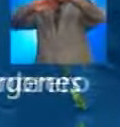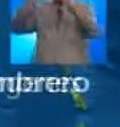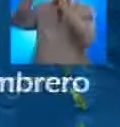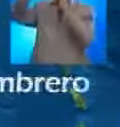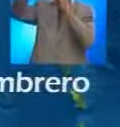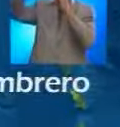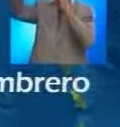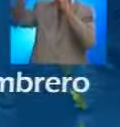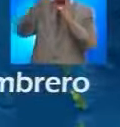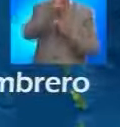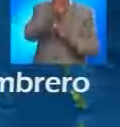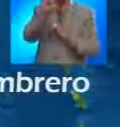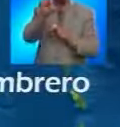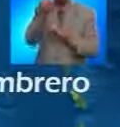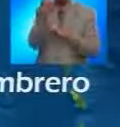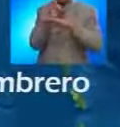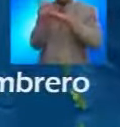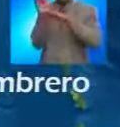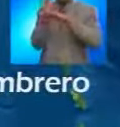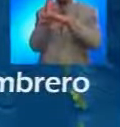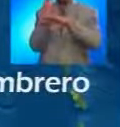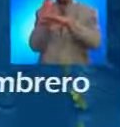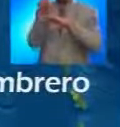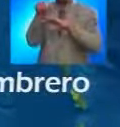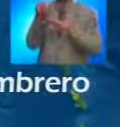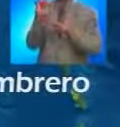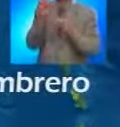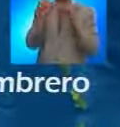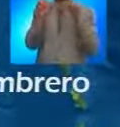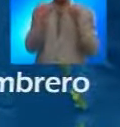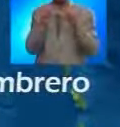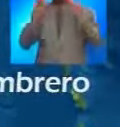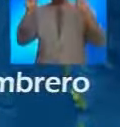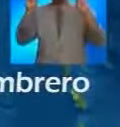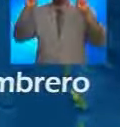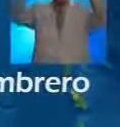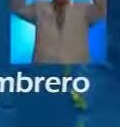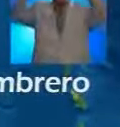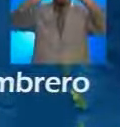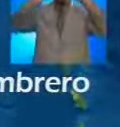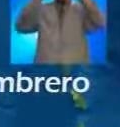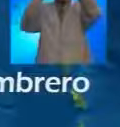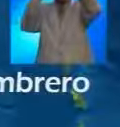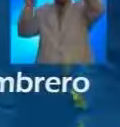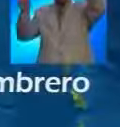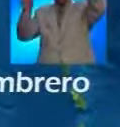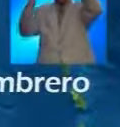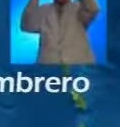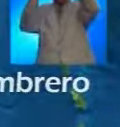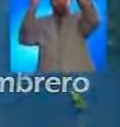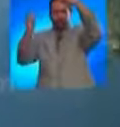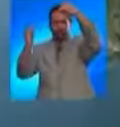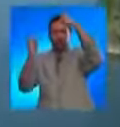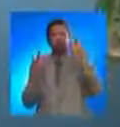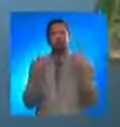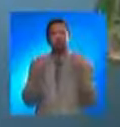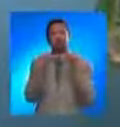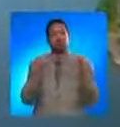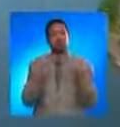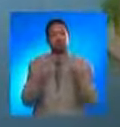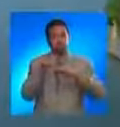From Fajardo to the northeast of the Virgin Islands is the Sombrero Seismic Zone, a very seismically active area.